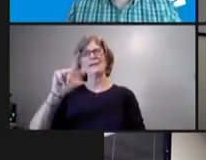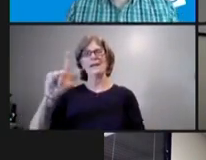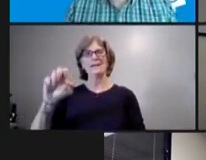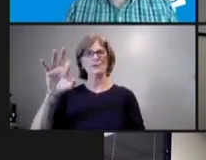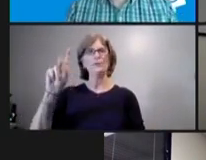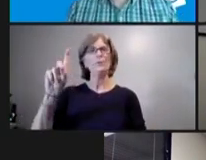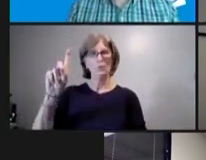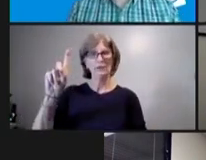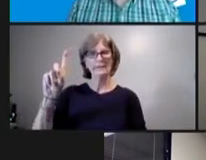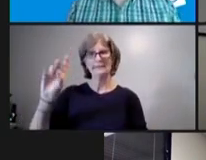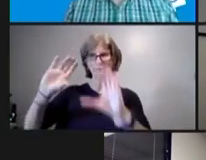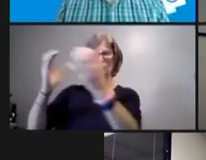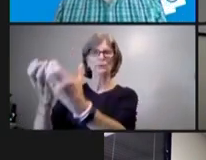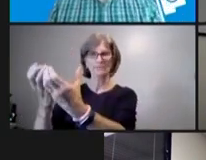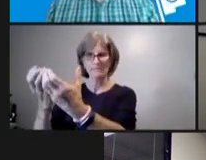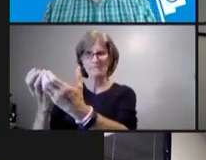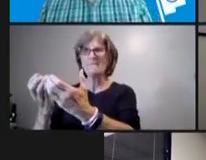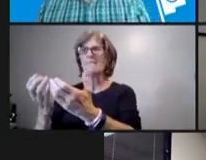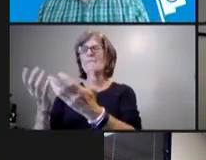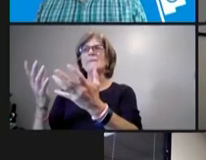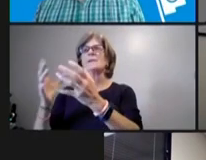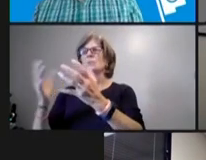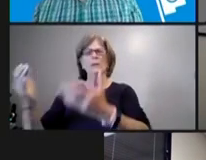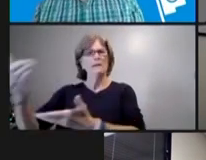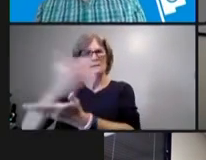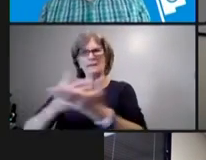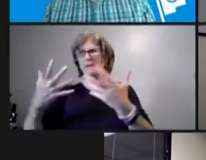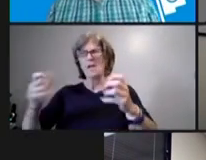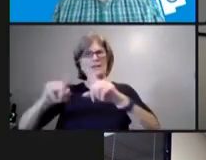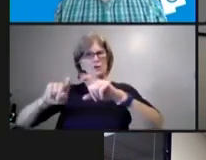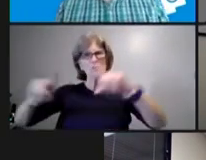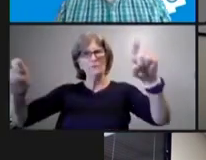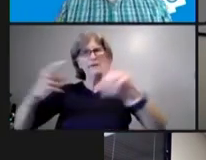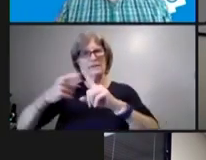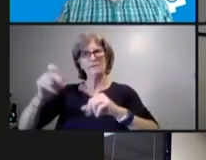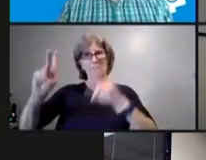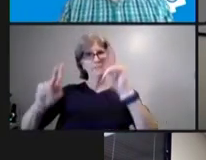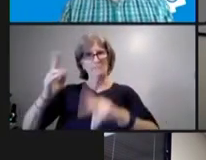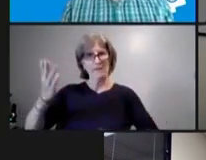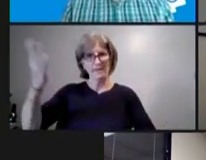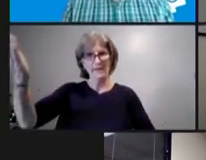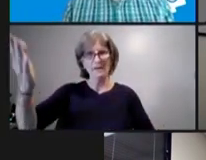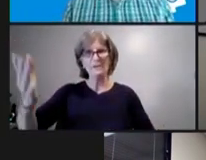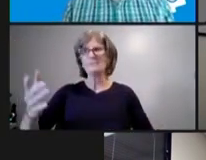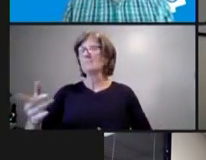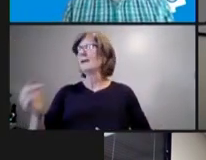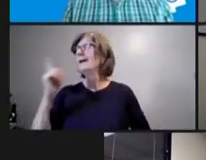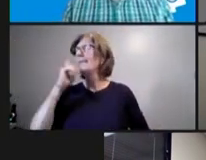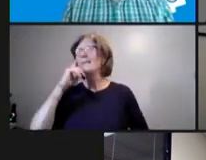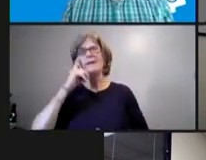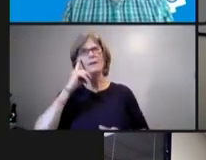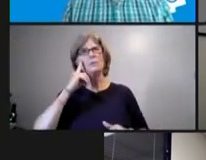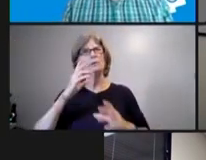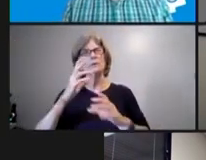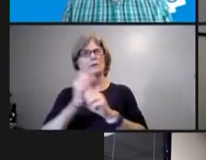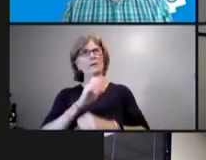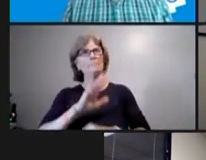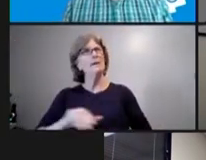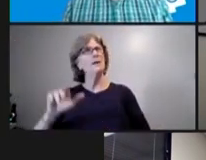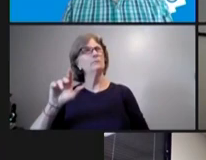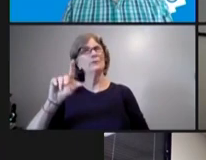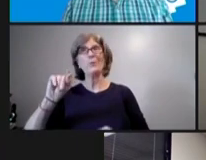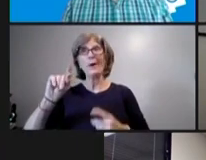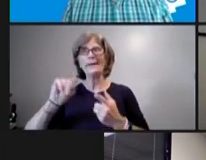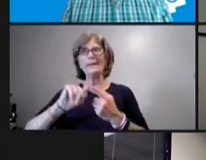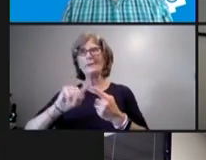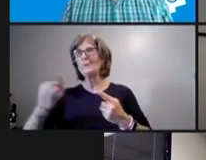There was a lot of input, and we collected a lot of surveys at that time. Altogether, I think we collected about 20 to 30 at